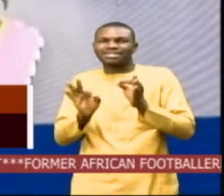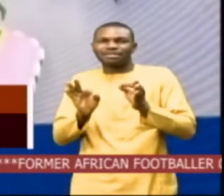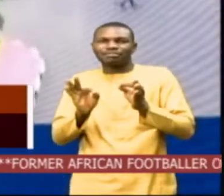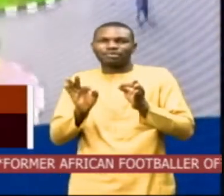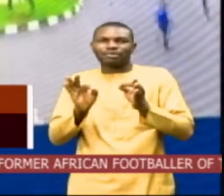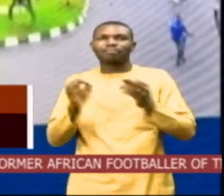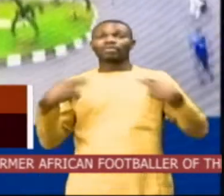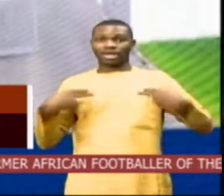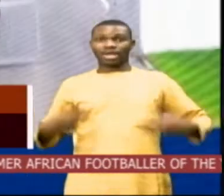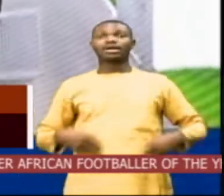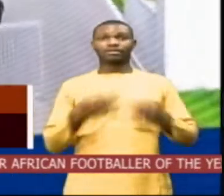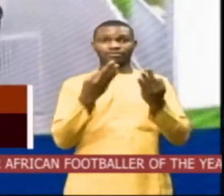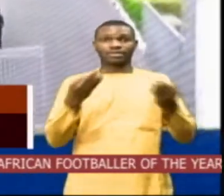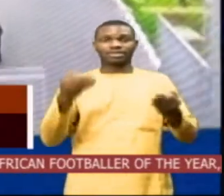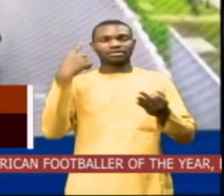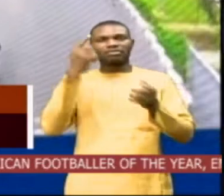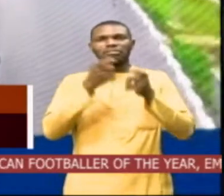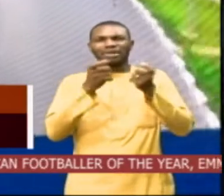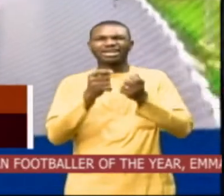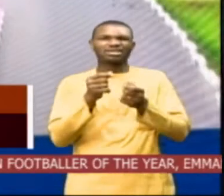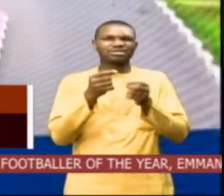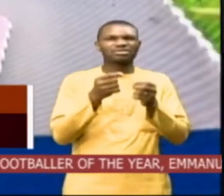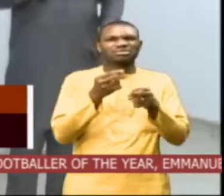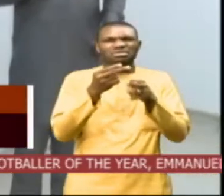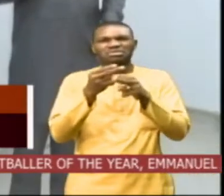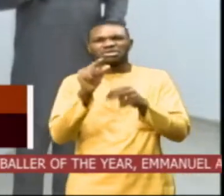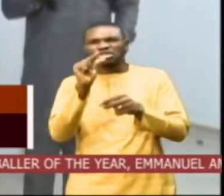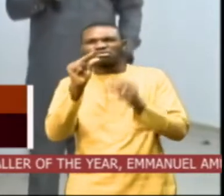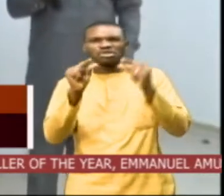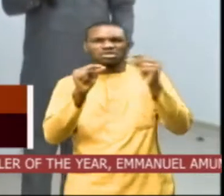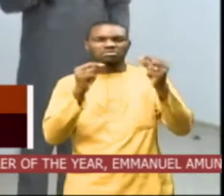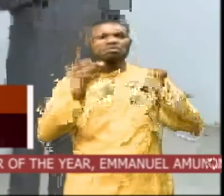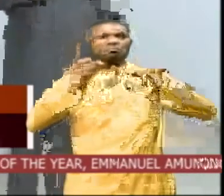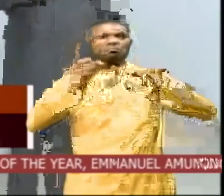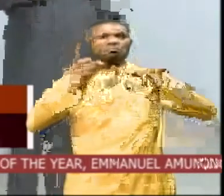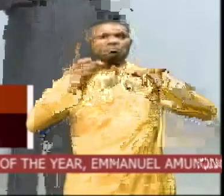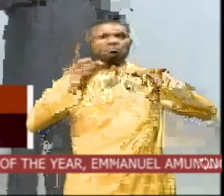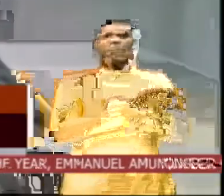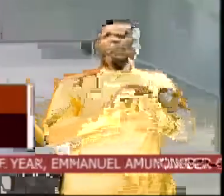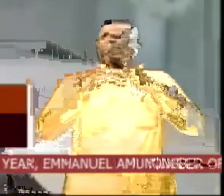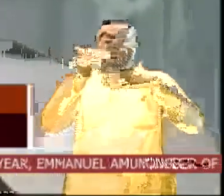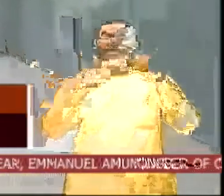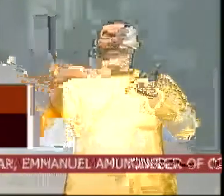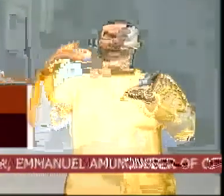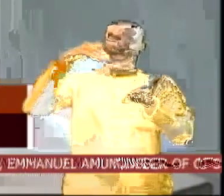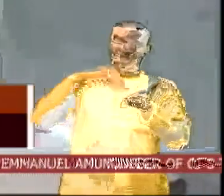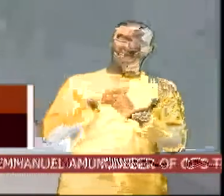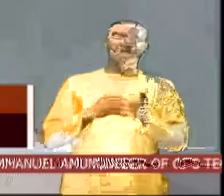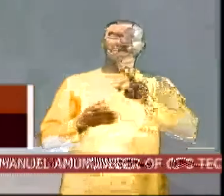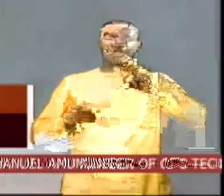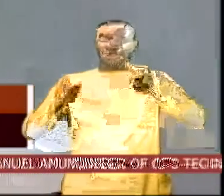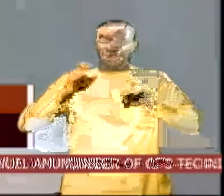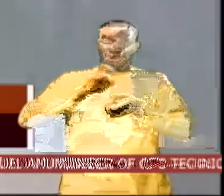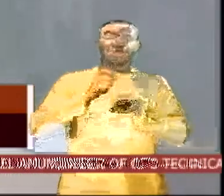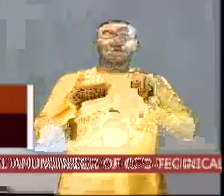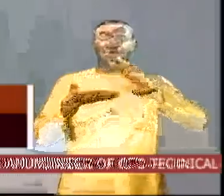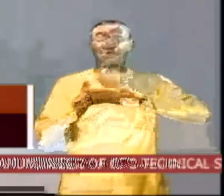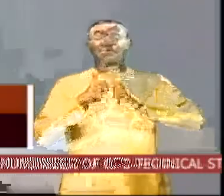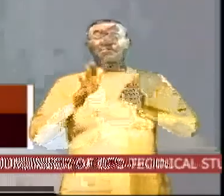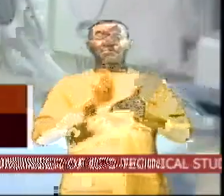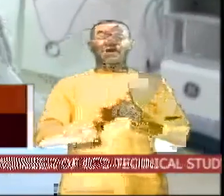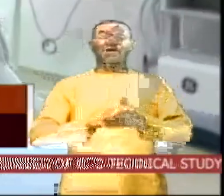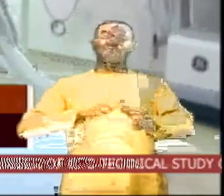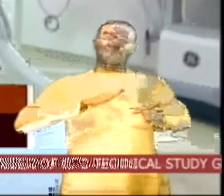extensive diagnostic equipment, operating theaters, delivery rooms and laboratories, as well as inpatient and